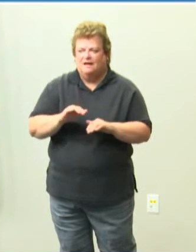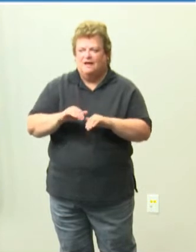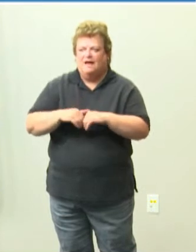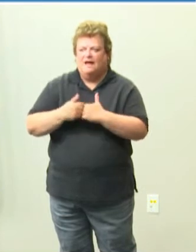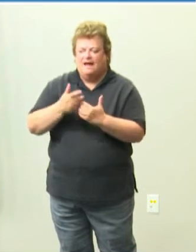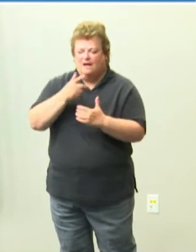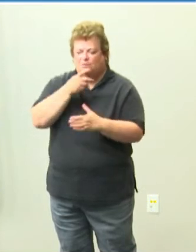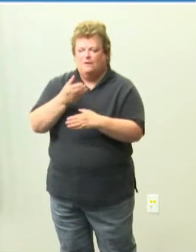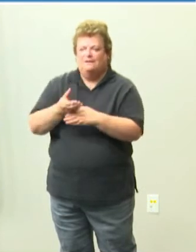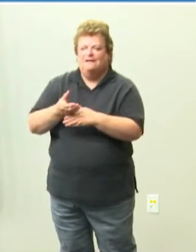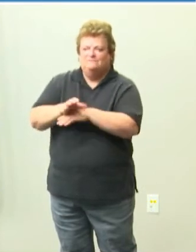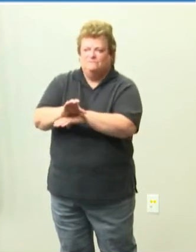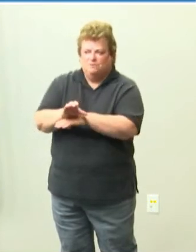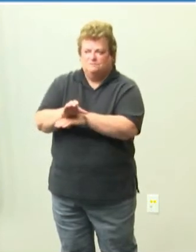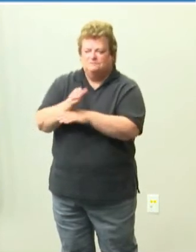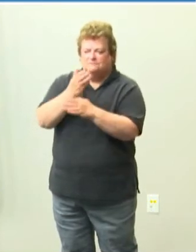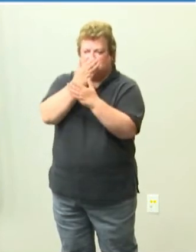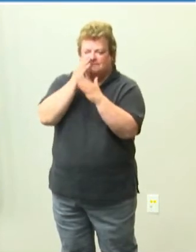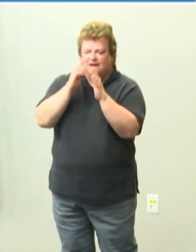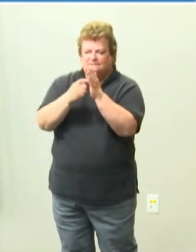enforced?